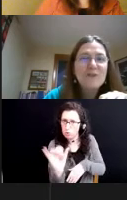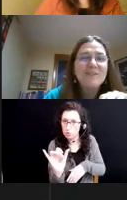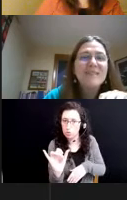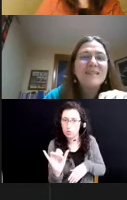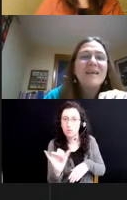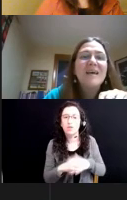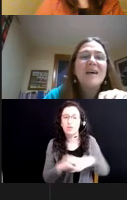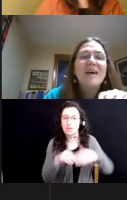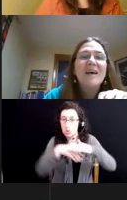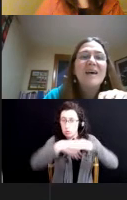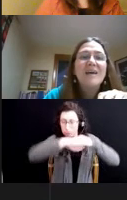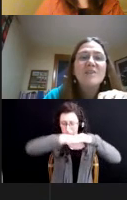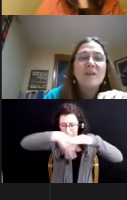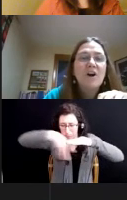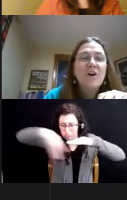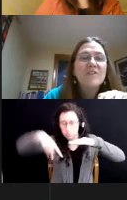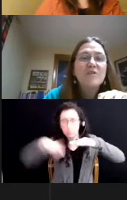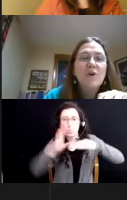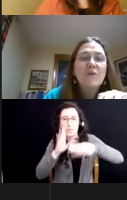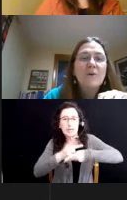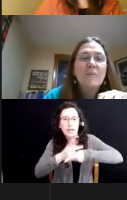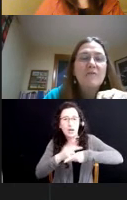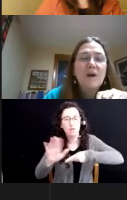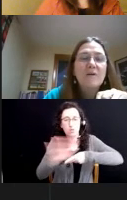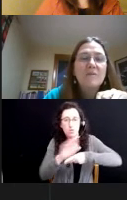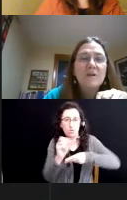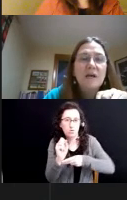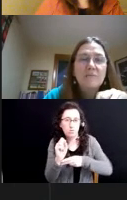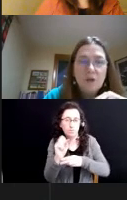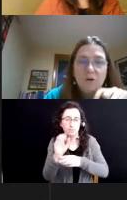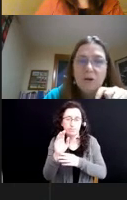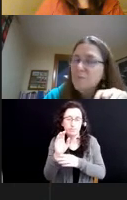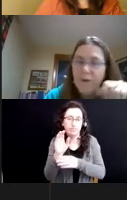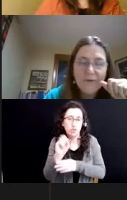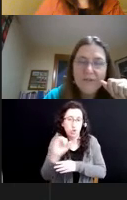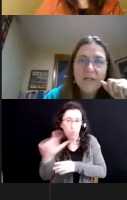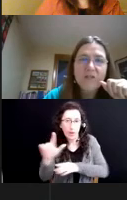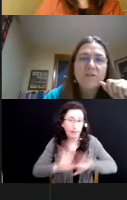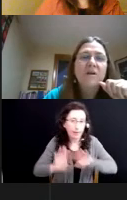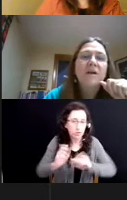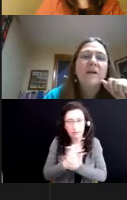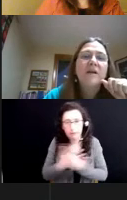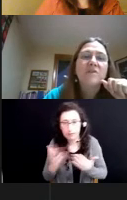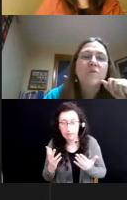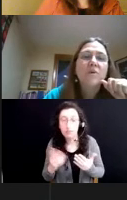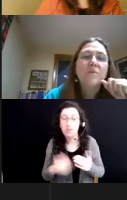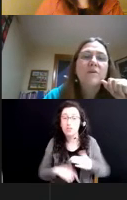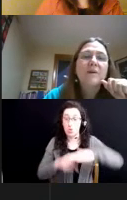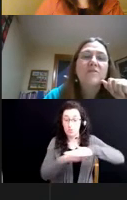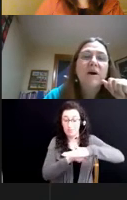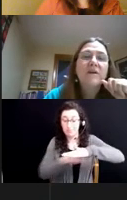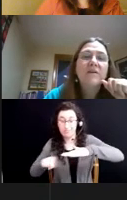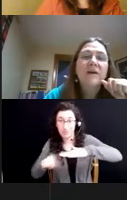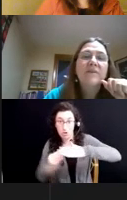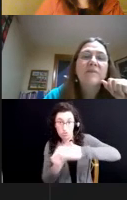of your soil. So we get all this growth above ground and below ground, both are essential. It gets warmer